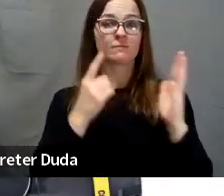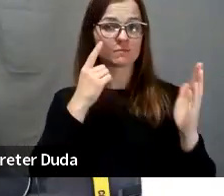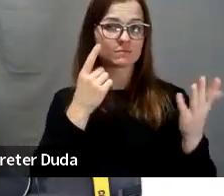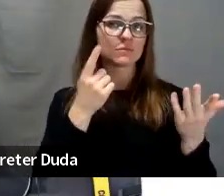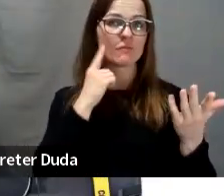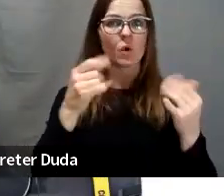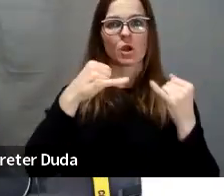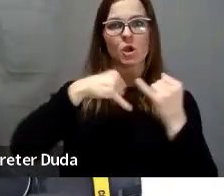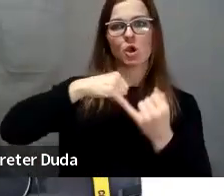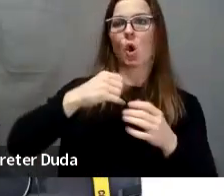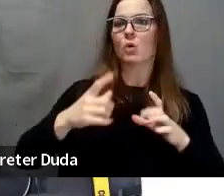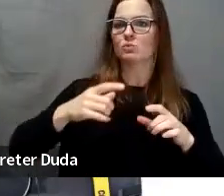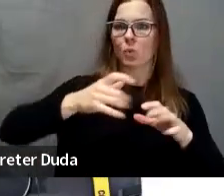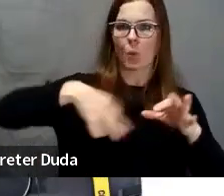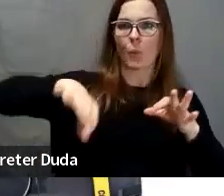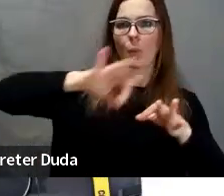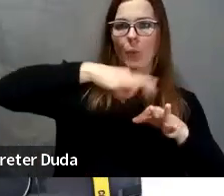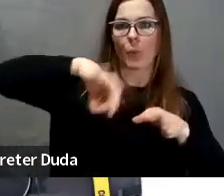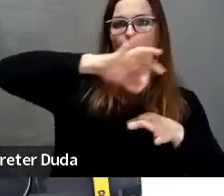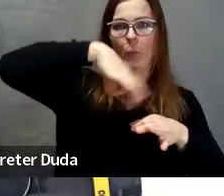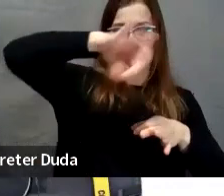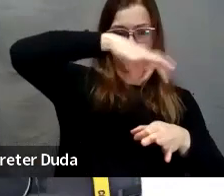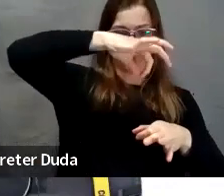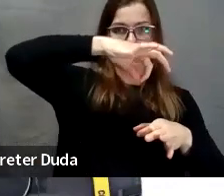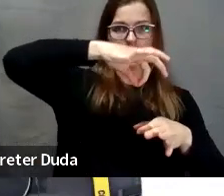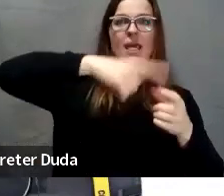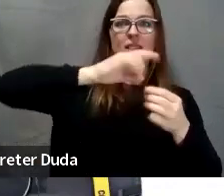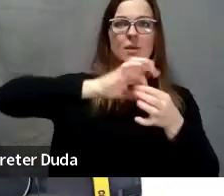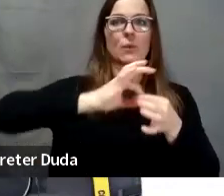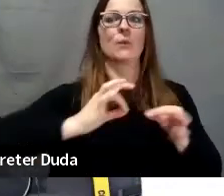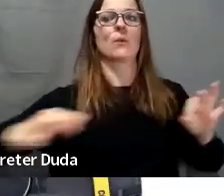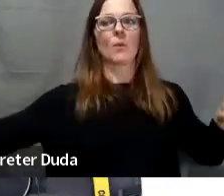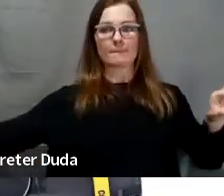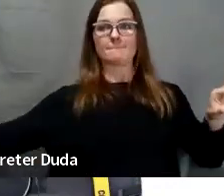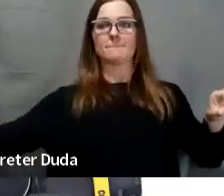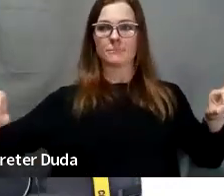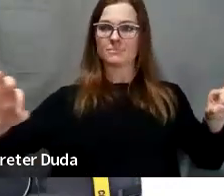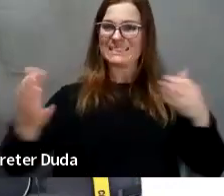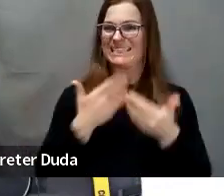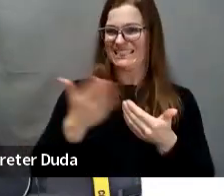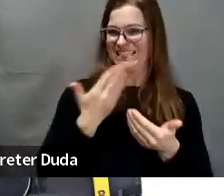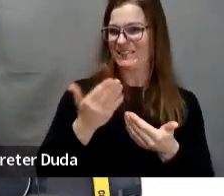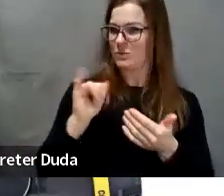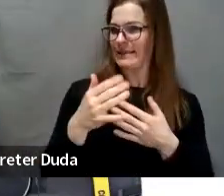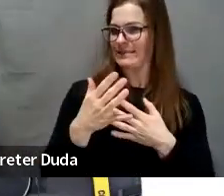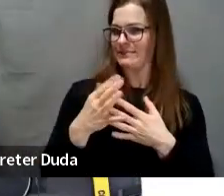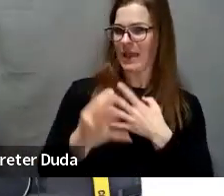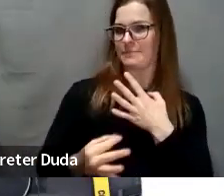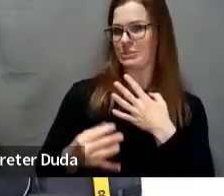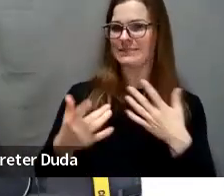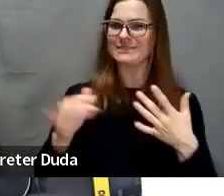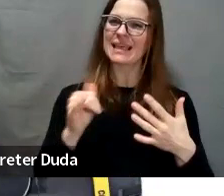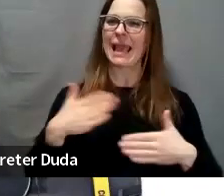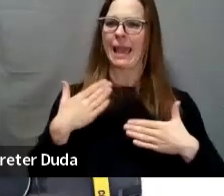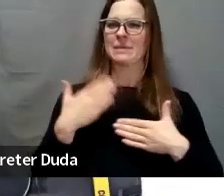uncoil and coil back up. So that's one option for a hose that's kind of a happy medium, I would say.